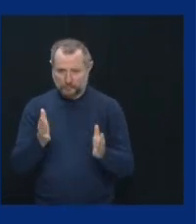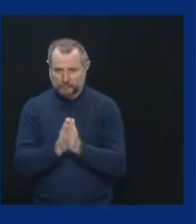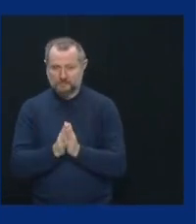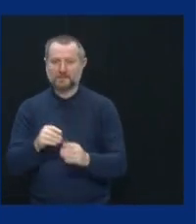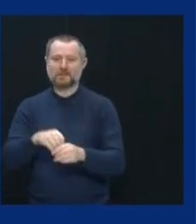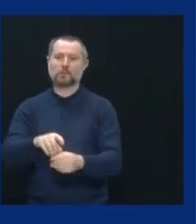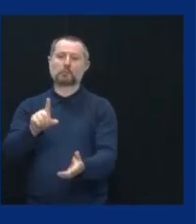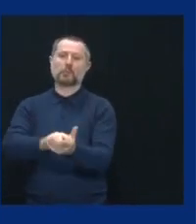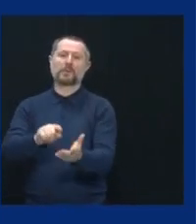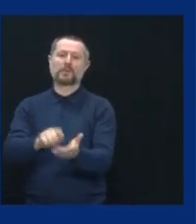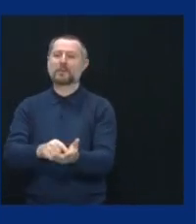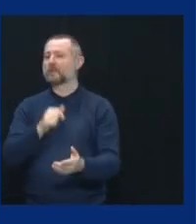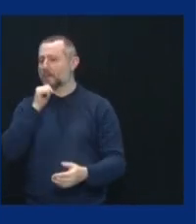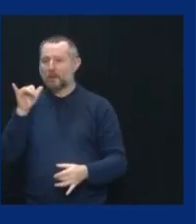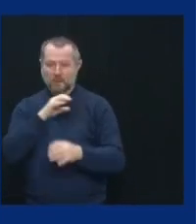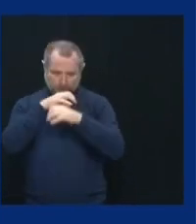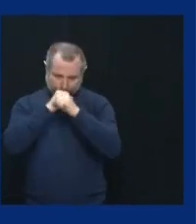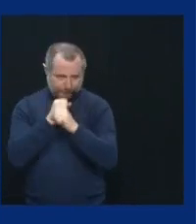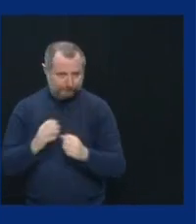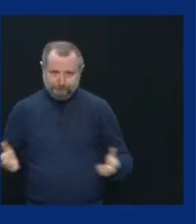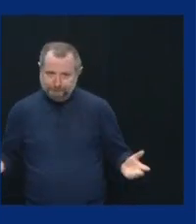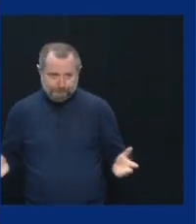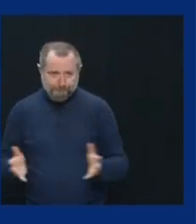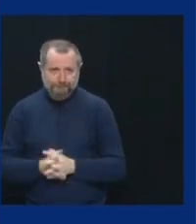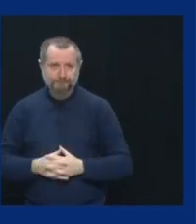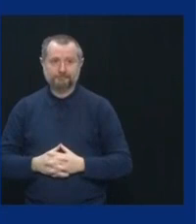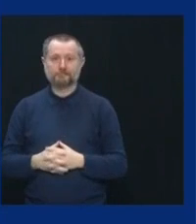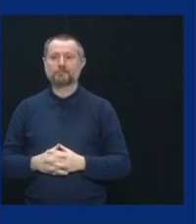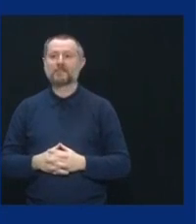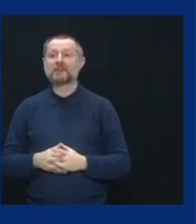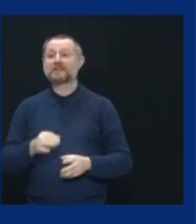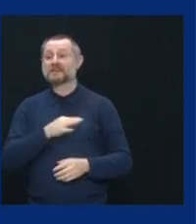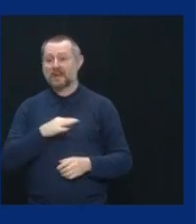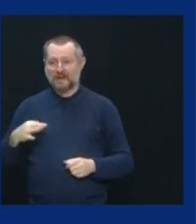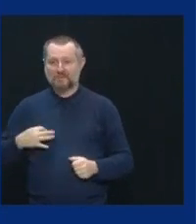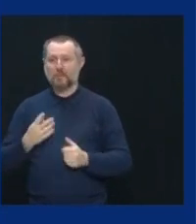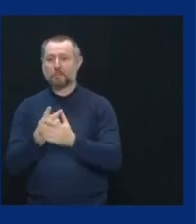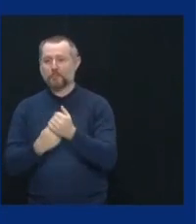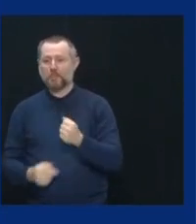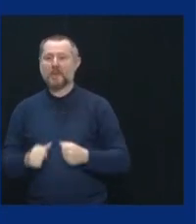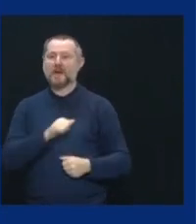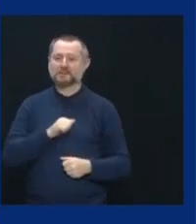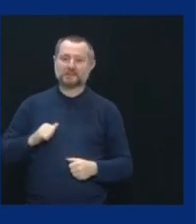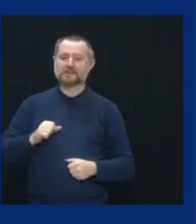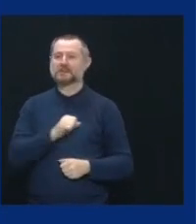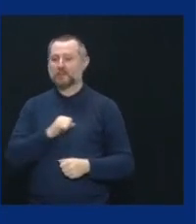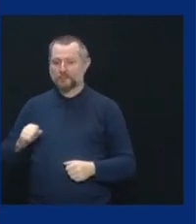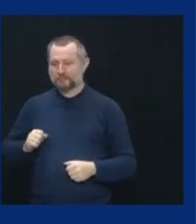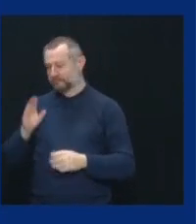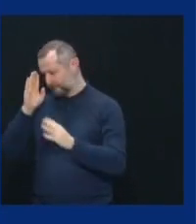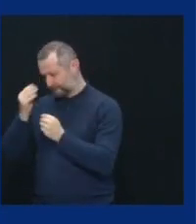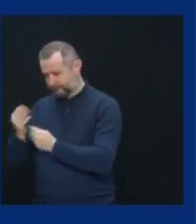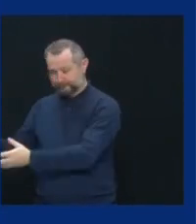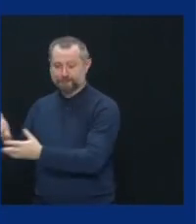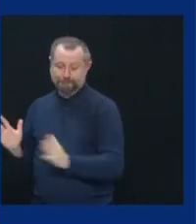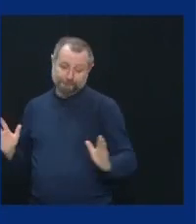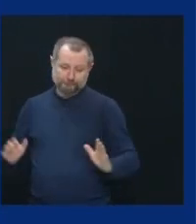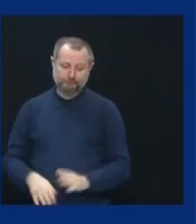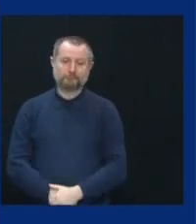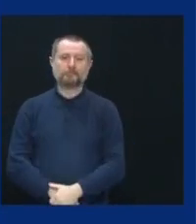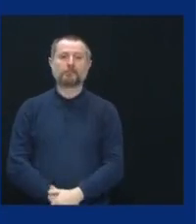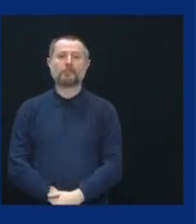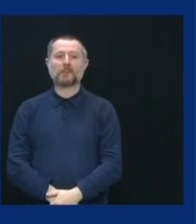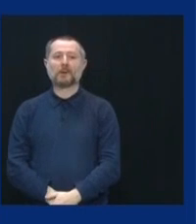so that was not news. And the staff of both houses were told, and that's not news.